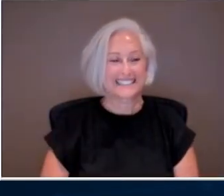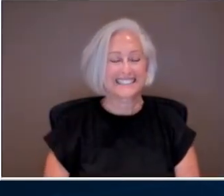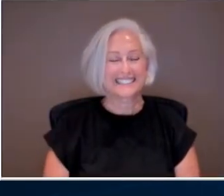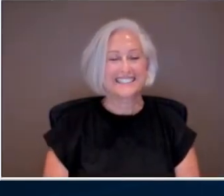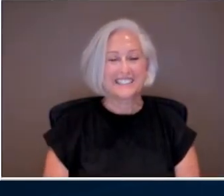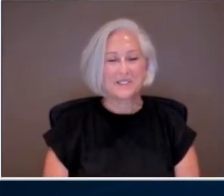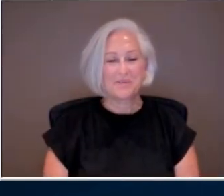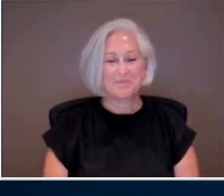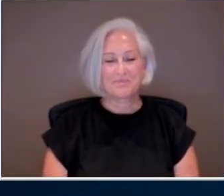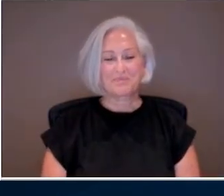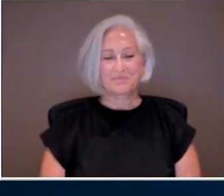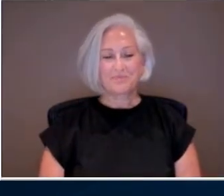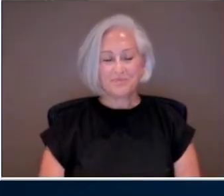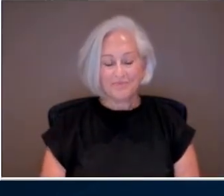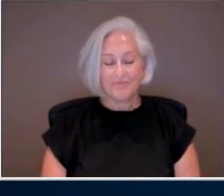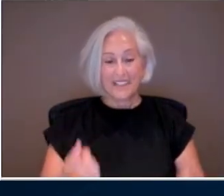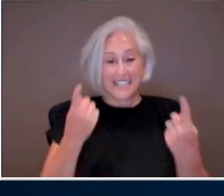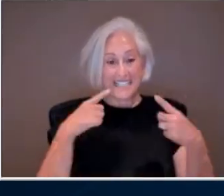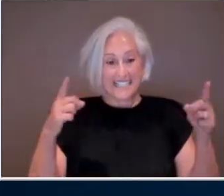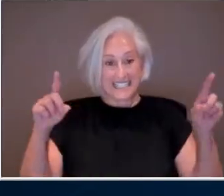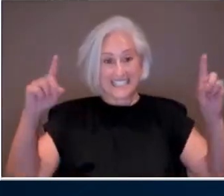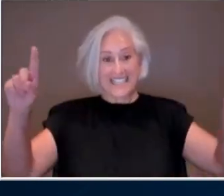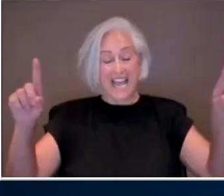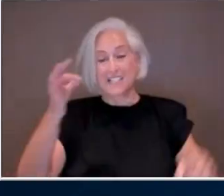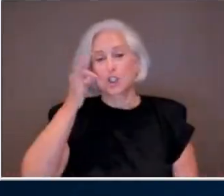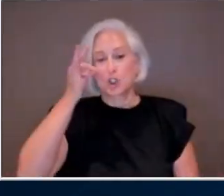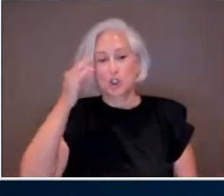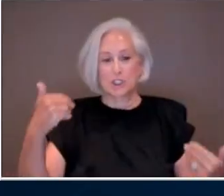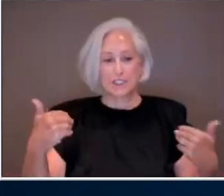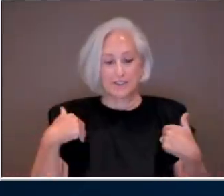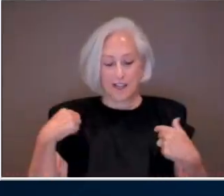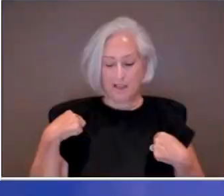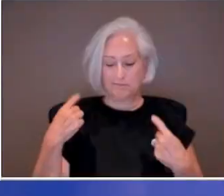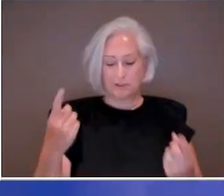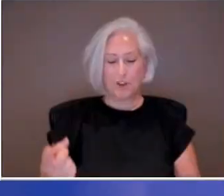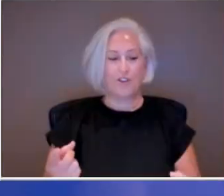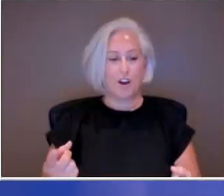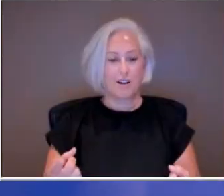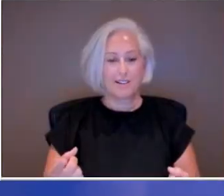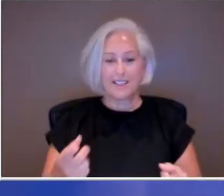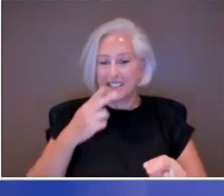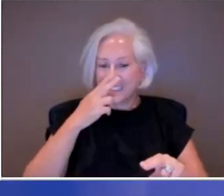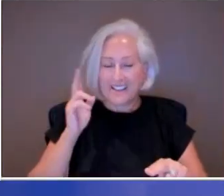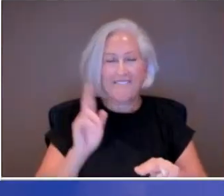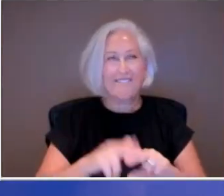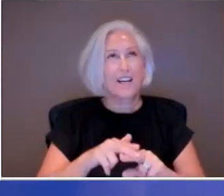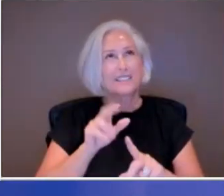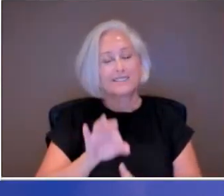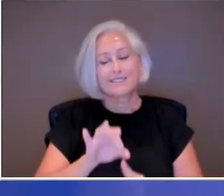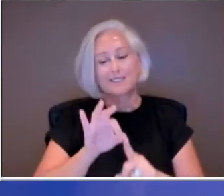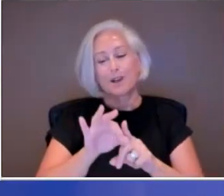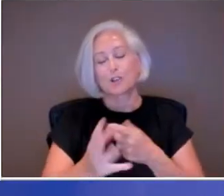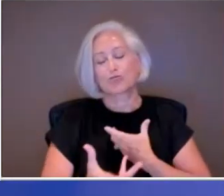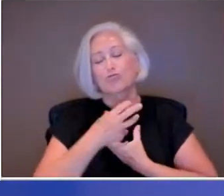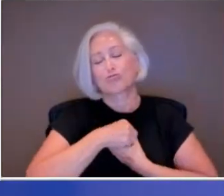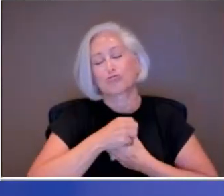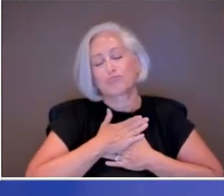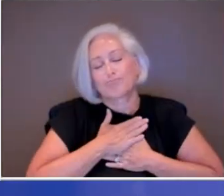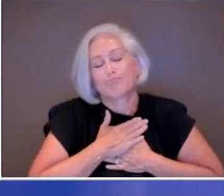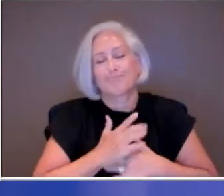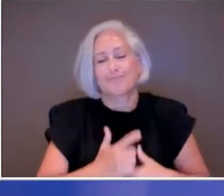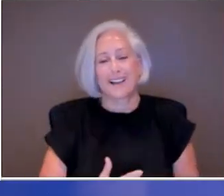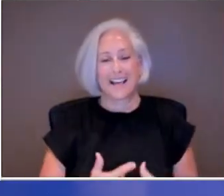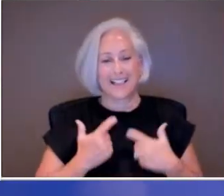The success that the Chiefs have had has just been such a fun, special part of our lives. It's really